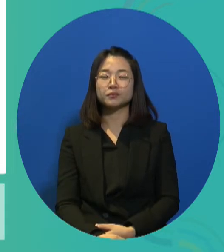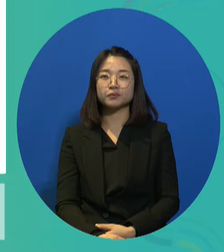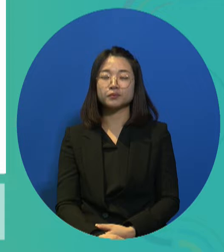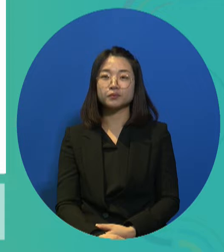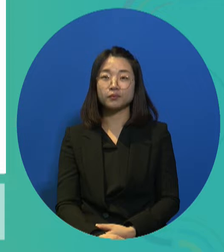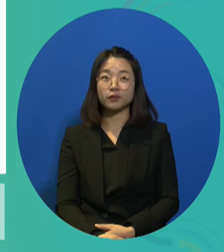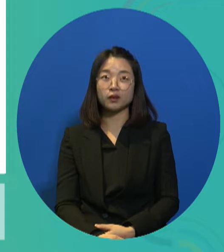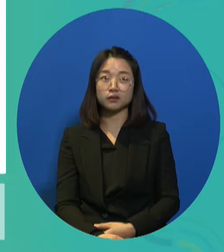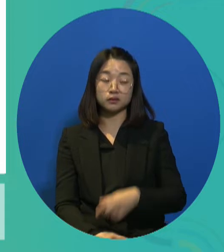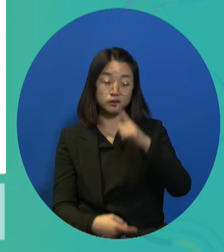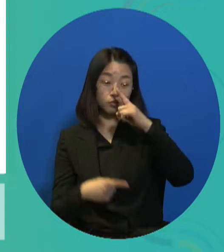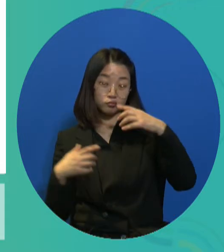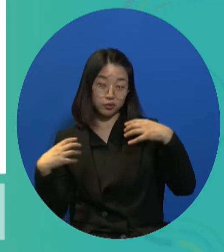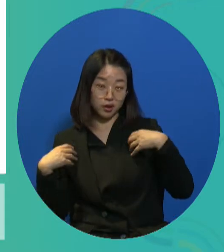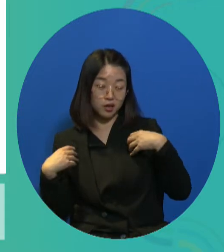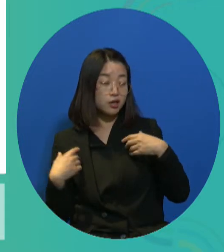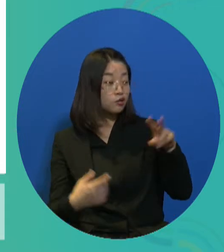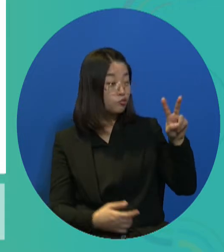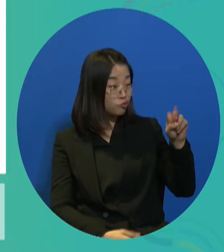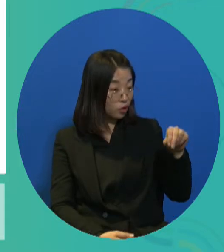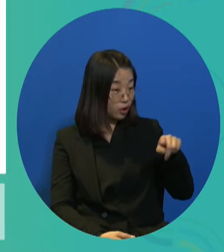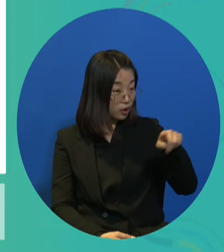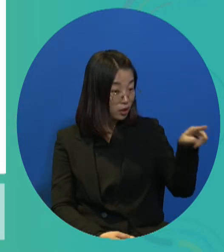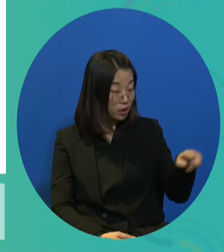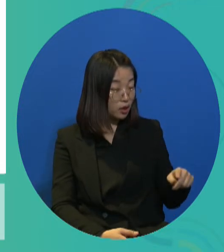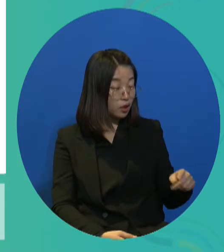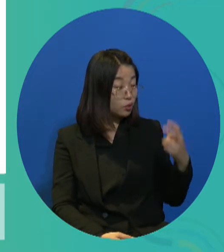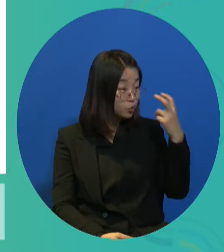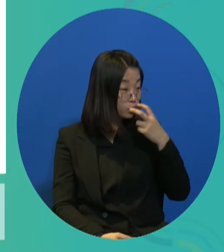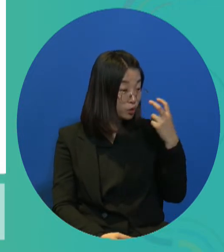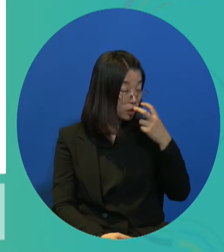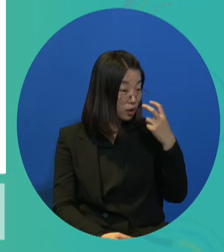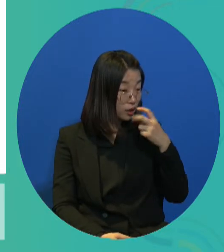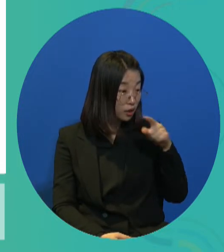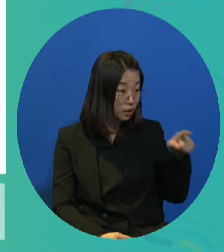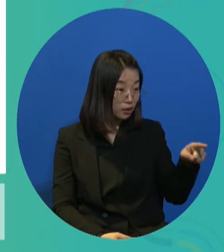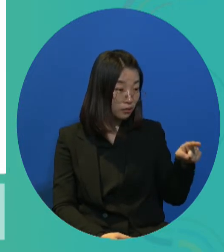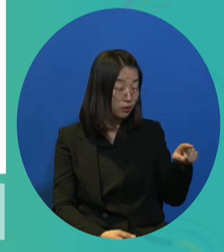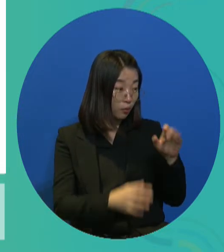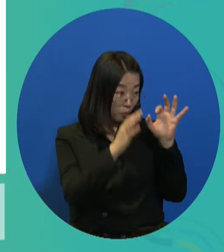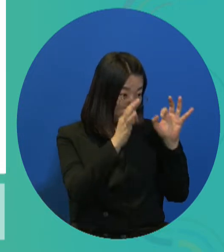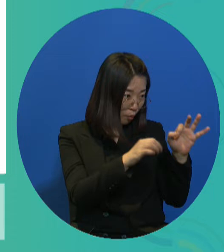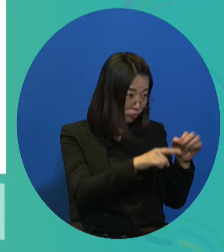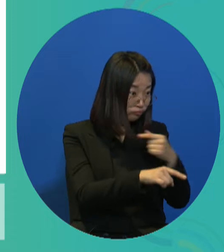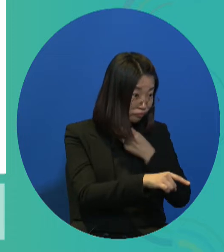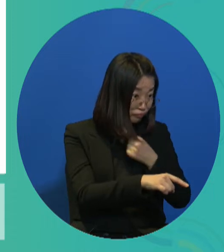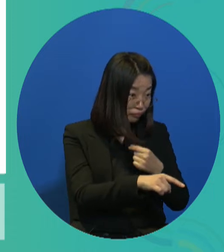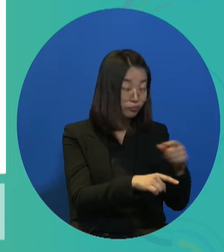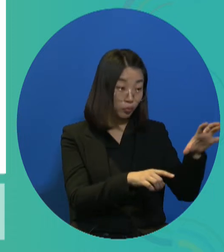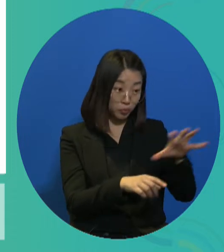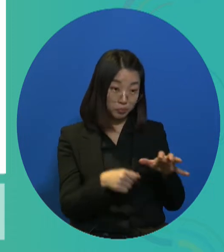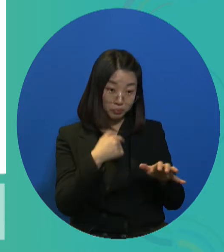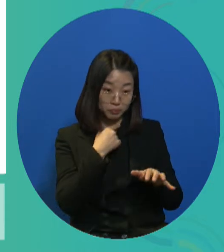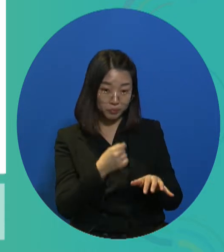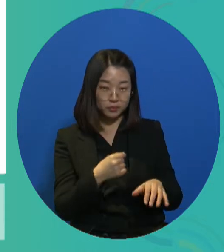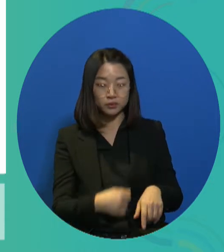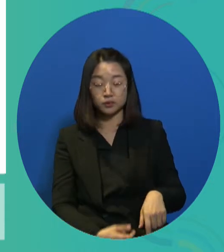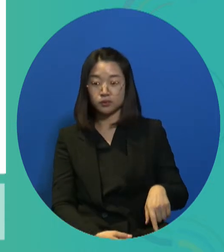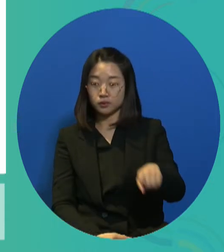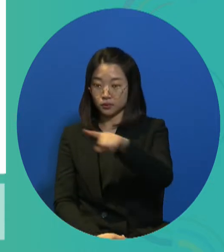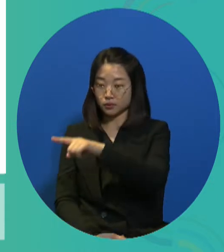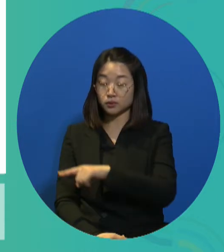lined up, that you have networks within wider civil society, that you can get a real